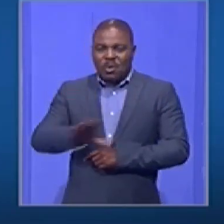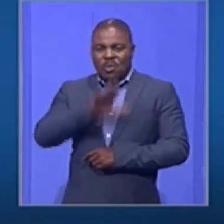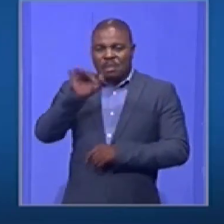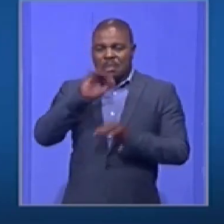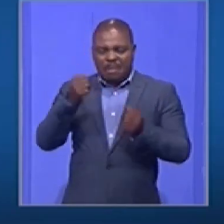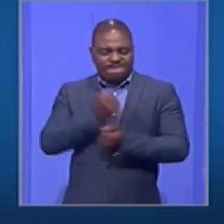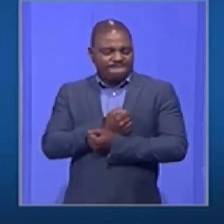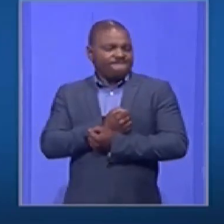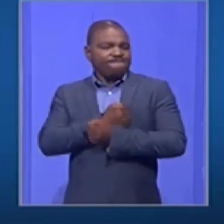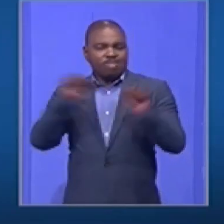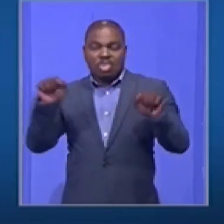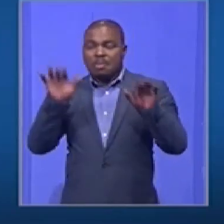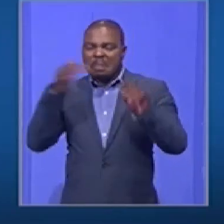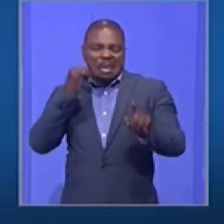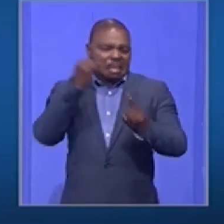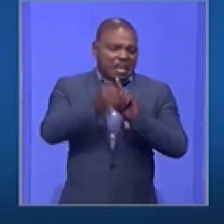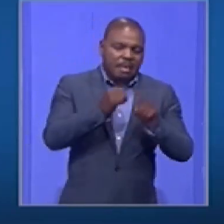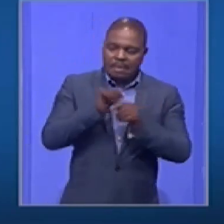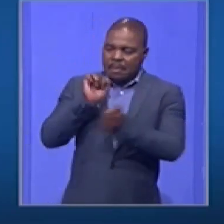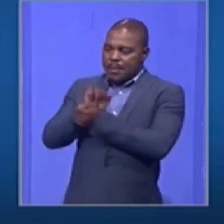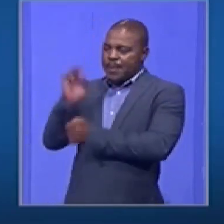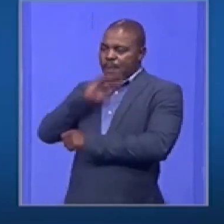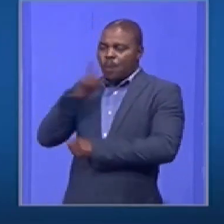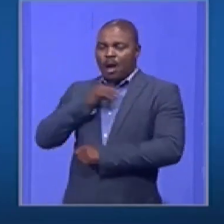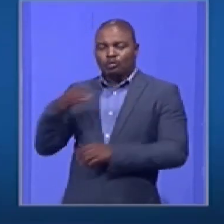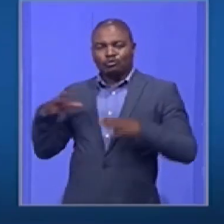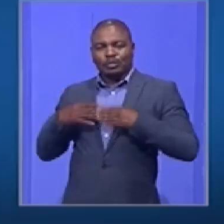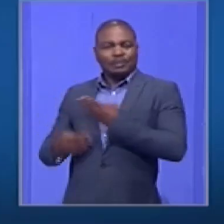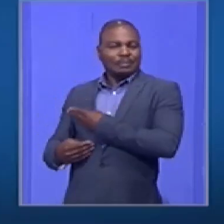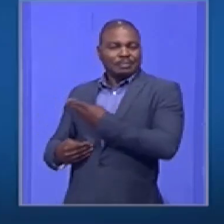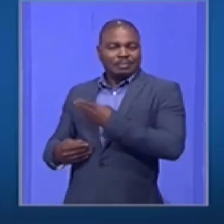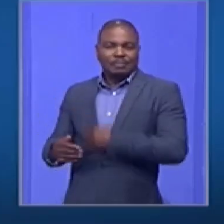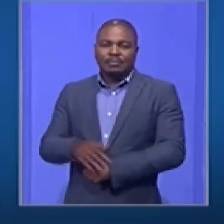ba bolai ga ba tshwarwe ka bana le ditšhelete.